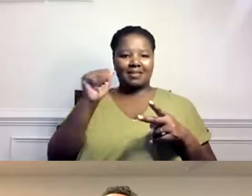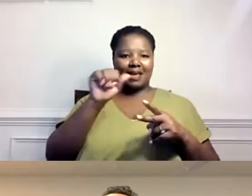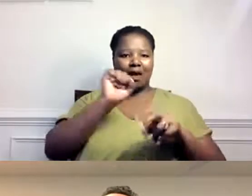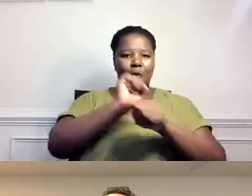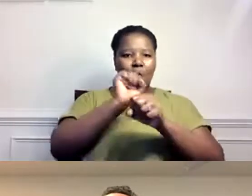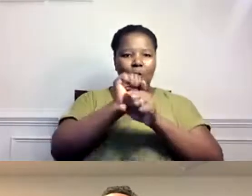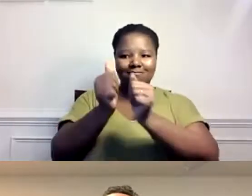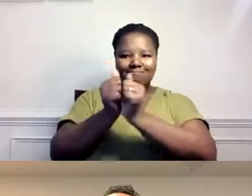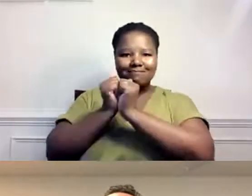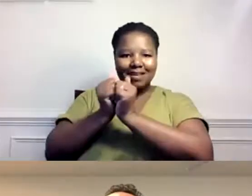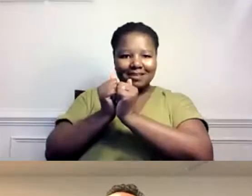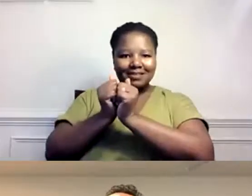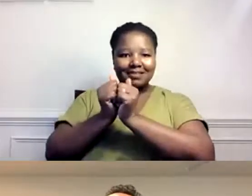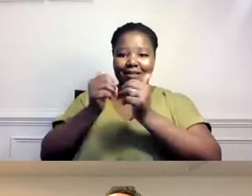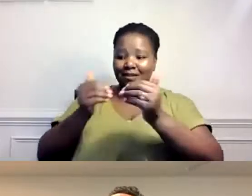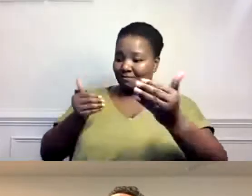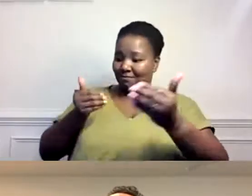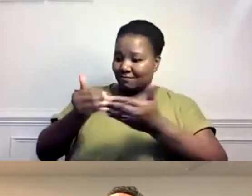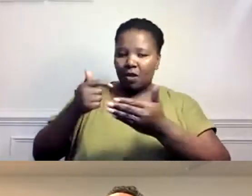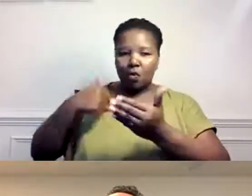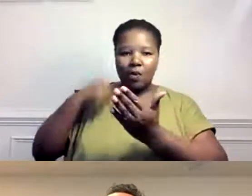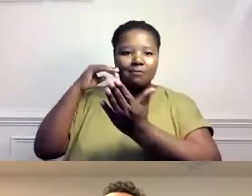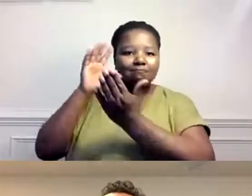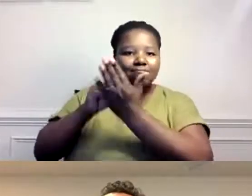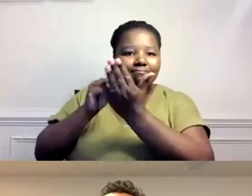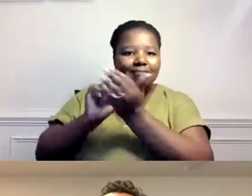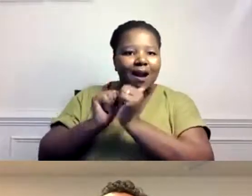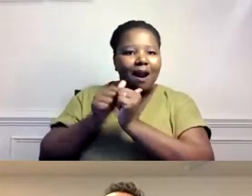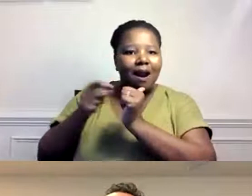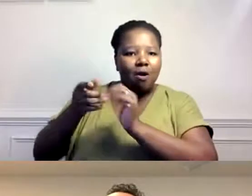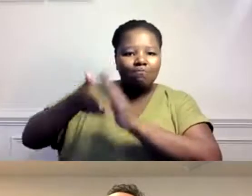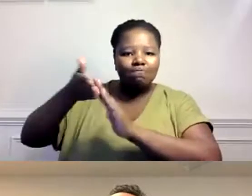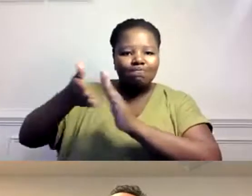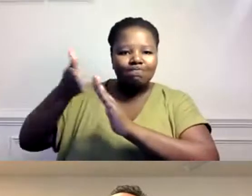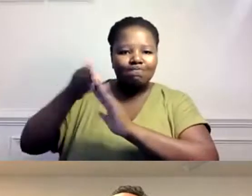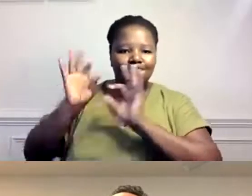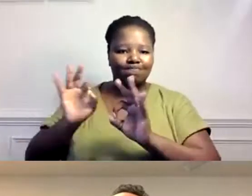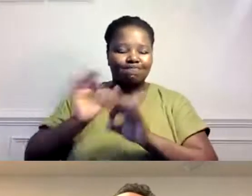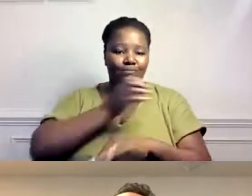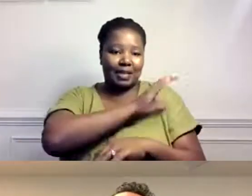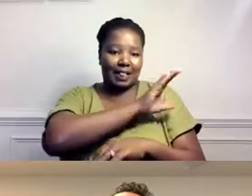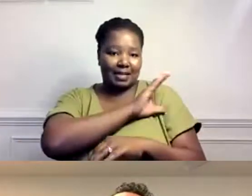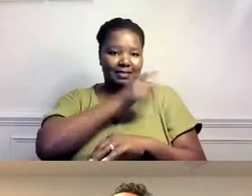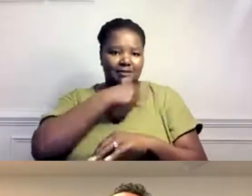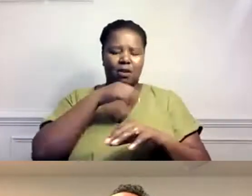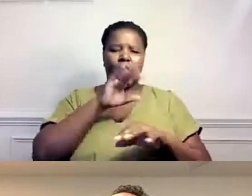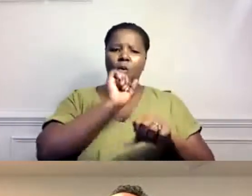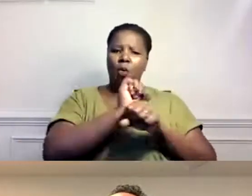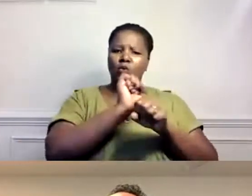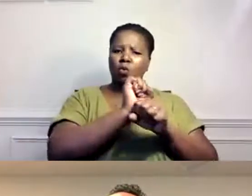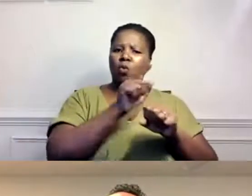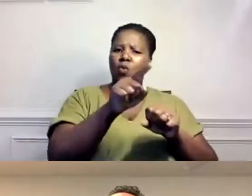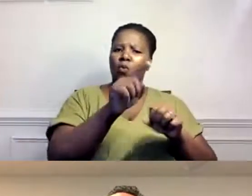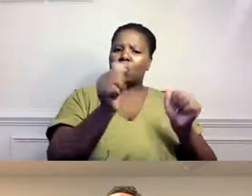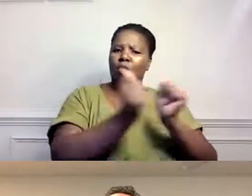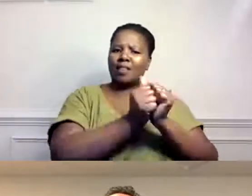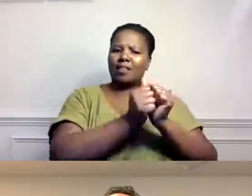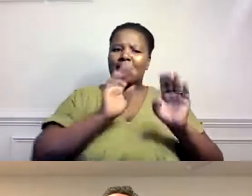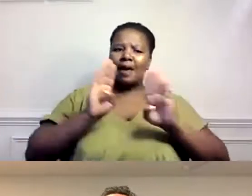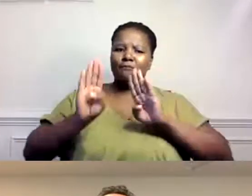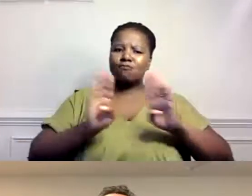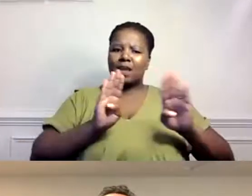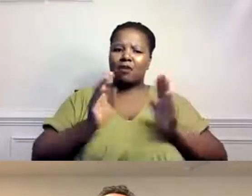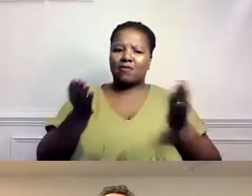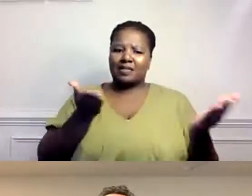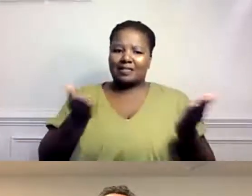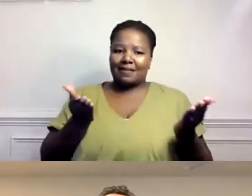different ways of running that clinic. And one of the other things we did was we also partnered with our behavioral services, and they were able to be on